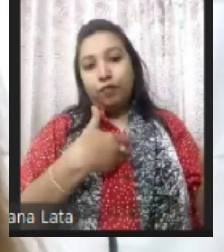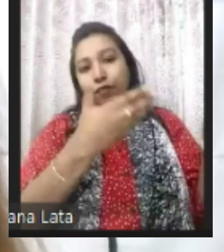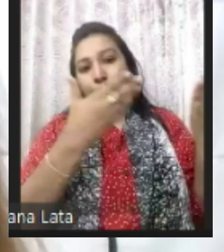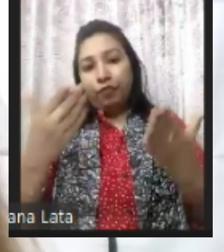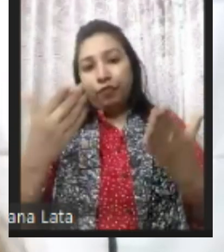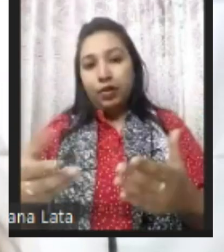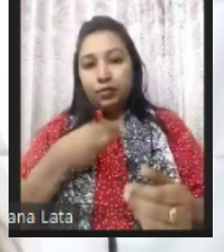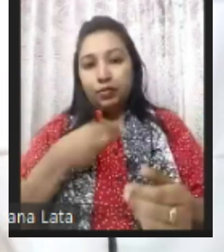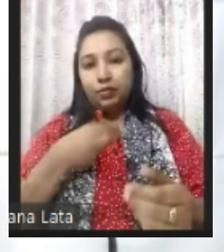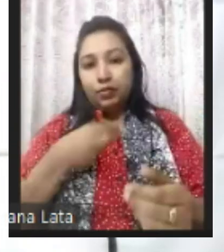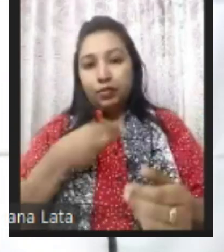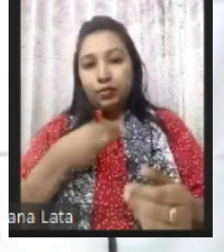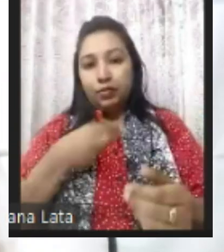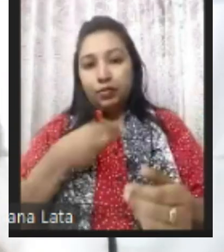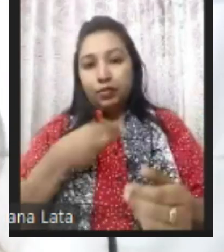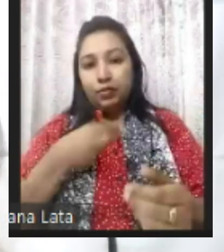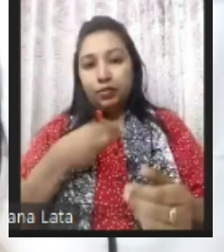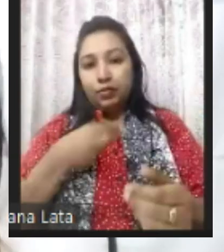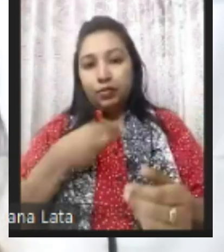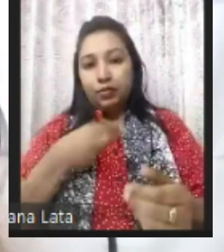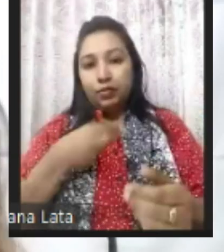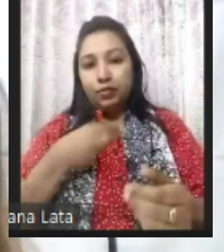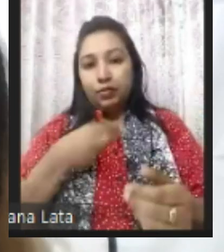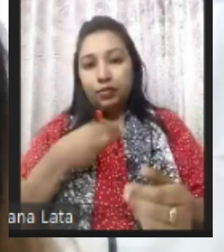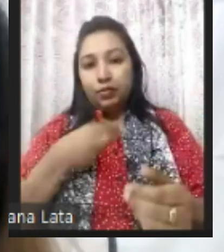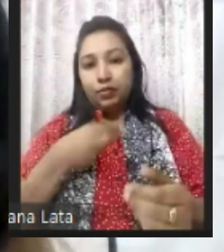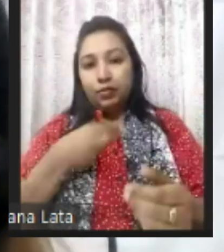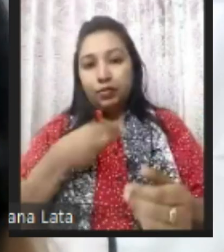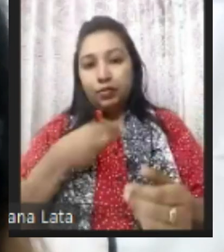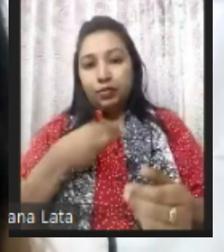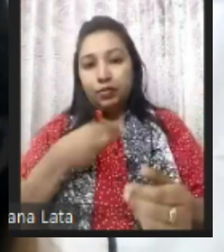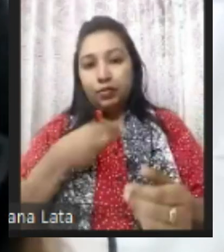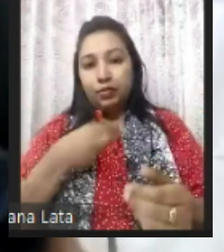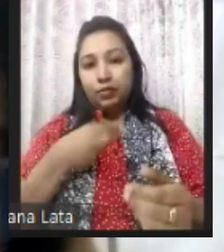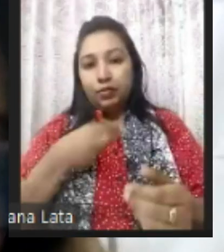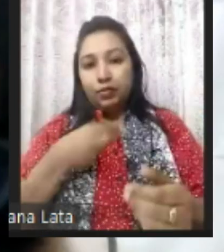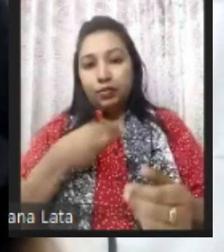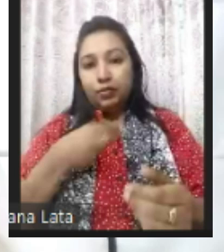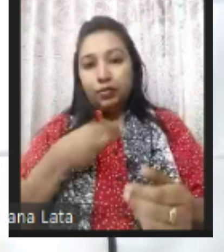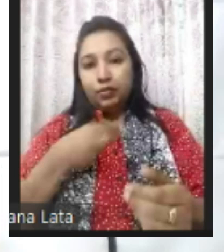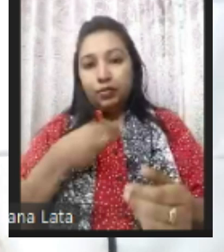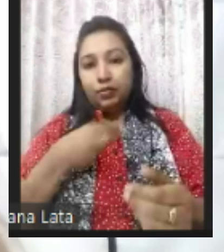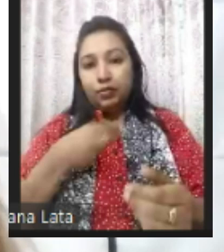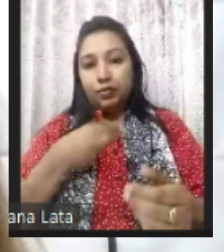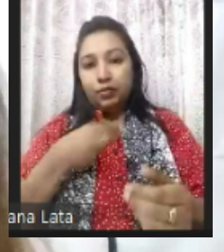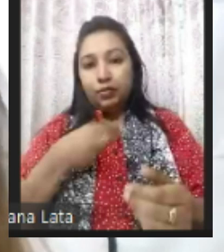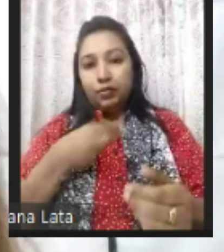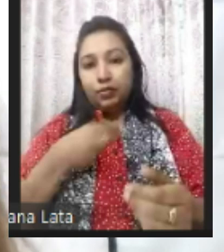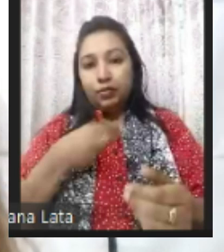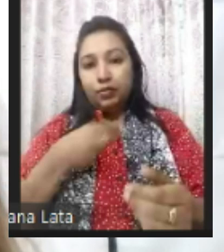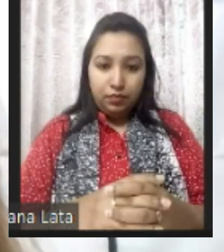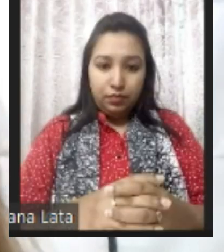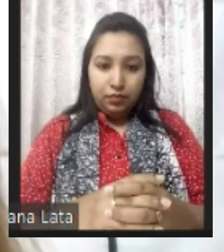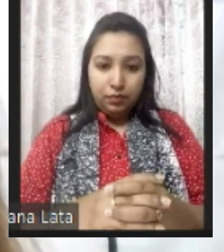warm welcome to all of you who have joined us, including our esteemed guests, my fellow colleagues at the Accessibility Standing